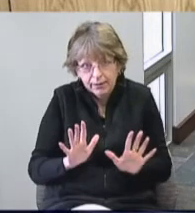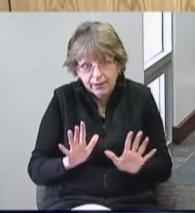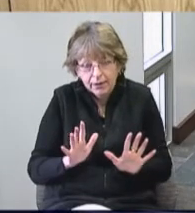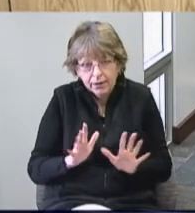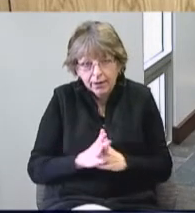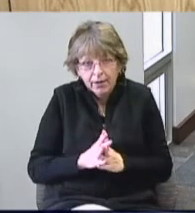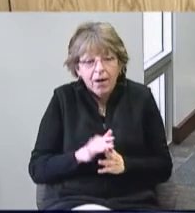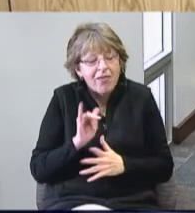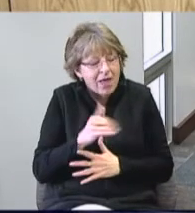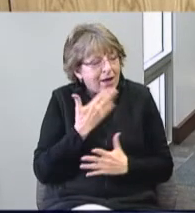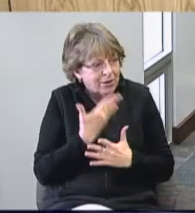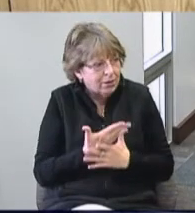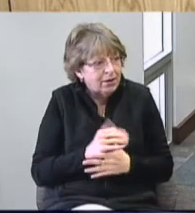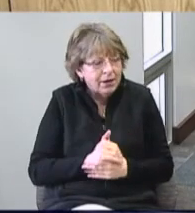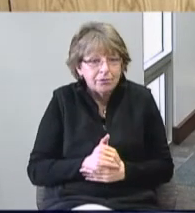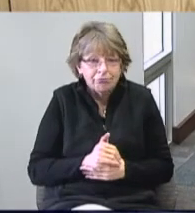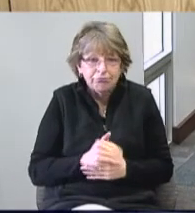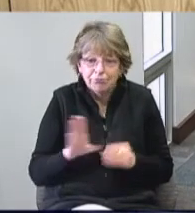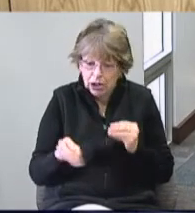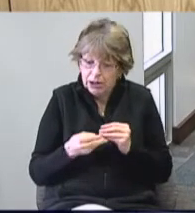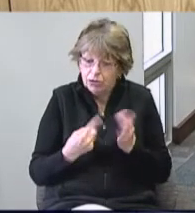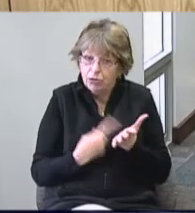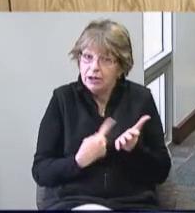Is there any further discussion?